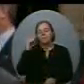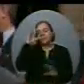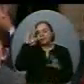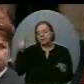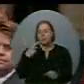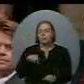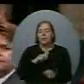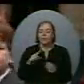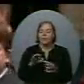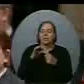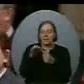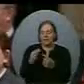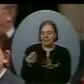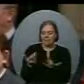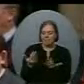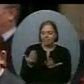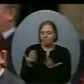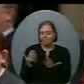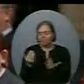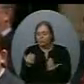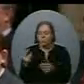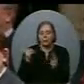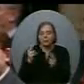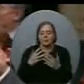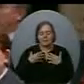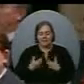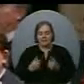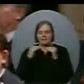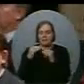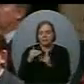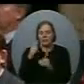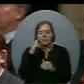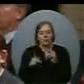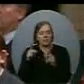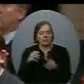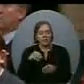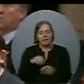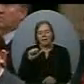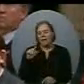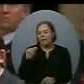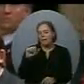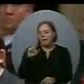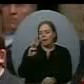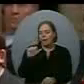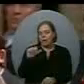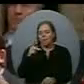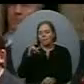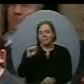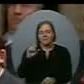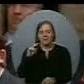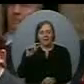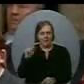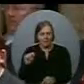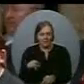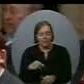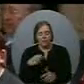and safety needs of the people of Attawapiskat. We informed the chief the community will be placed in third-party management to